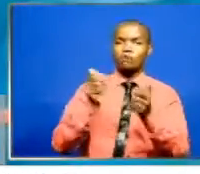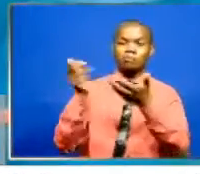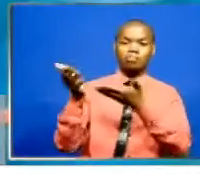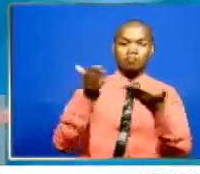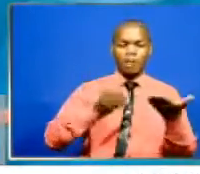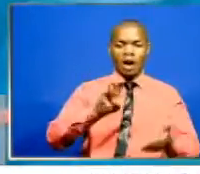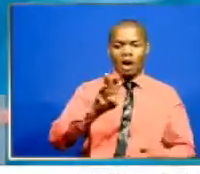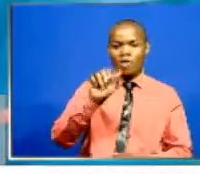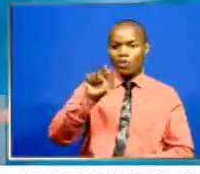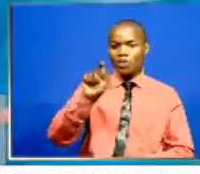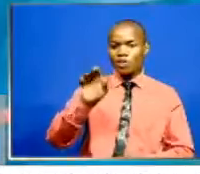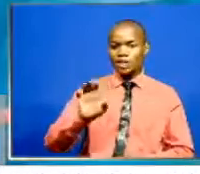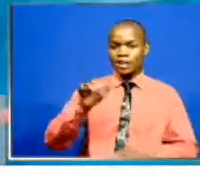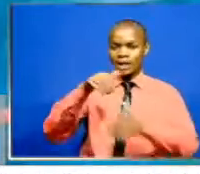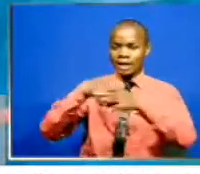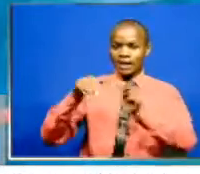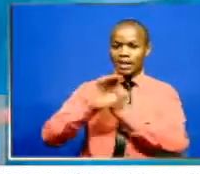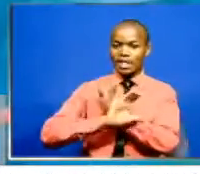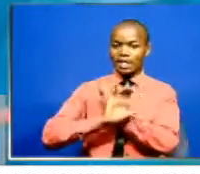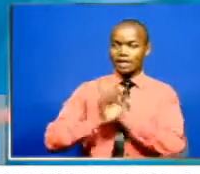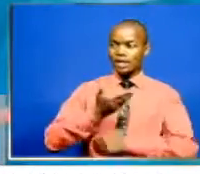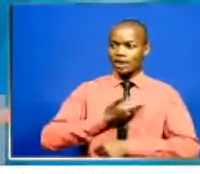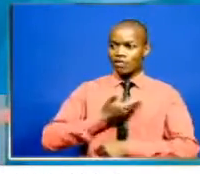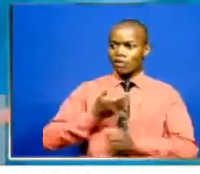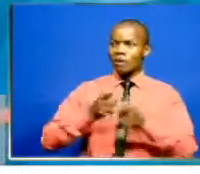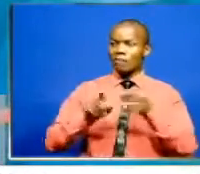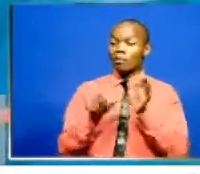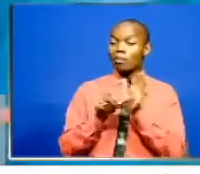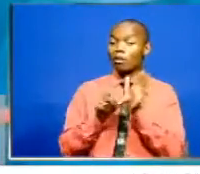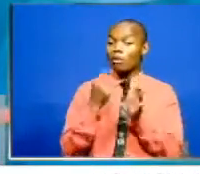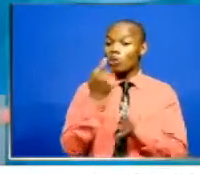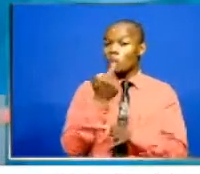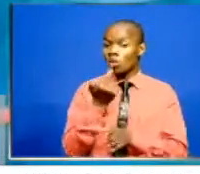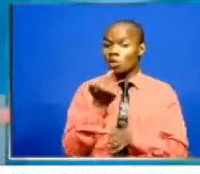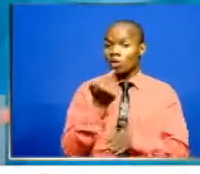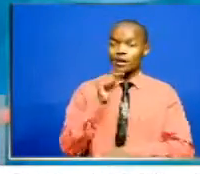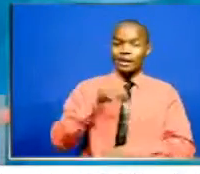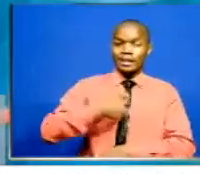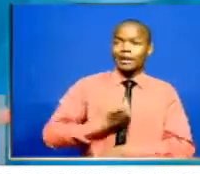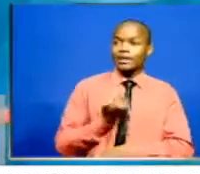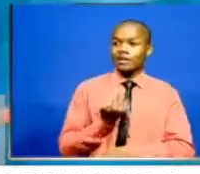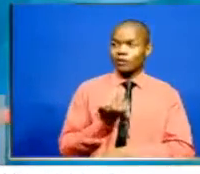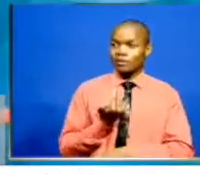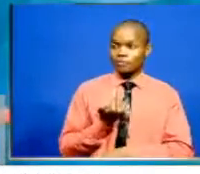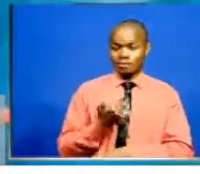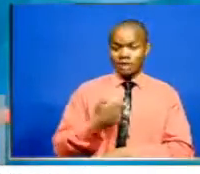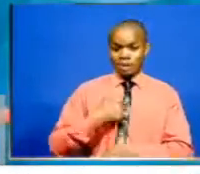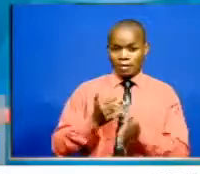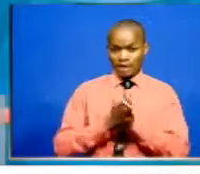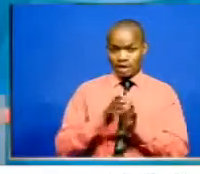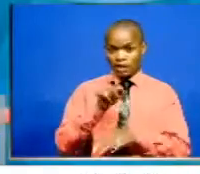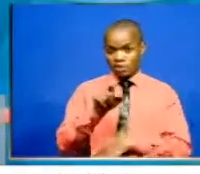in our country. Mm-hmm. We should blame ourselves, not enforcing the